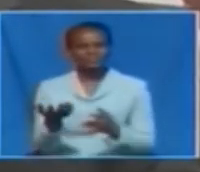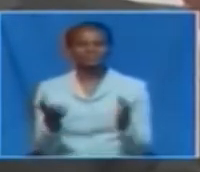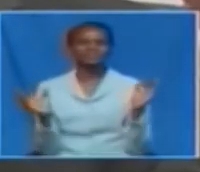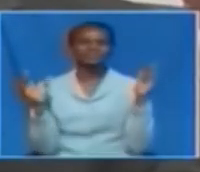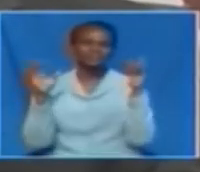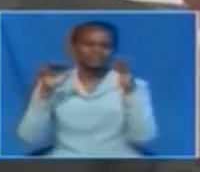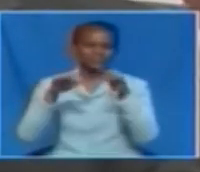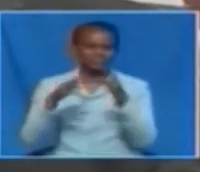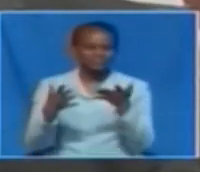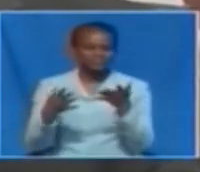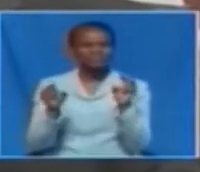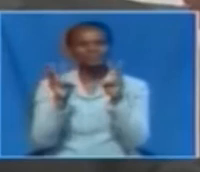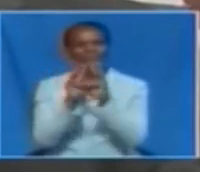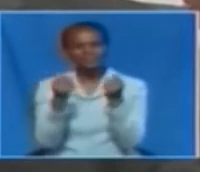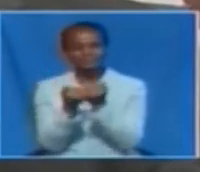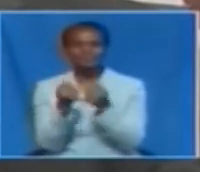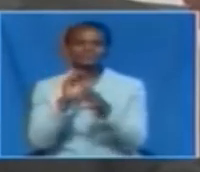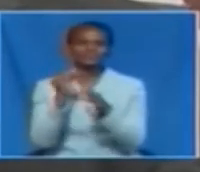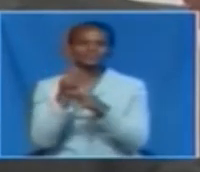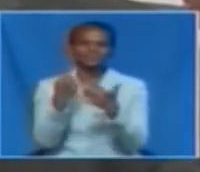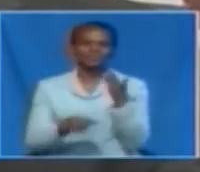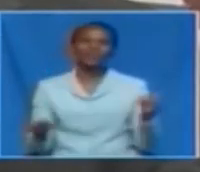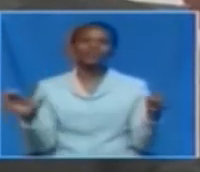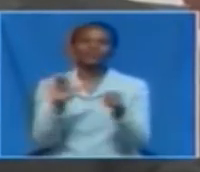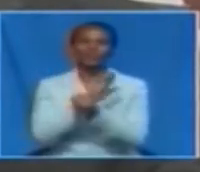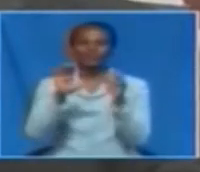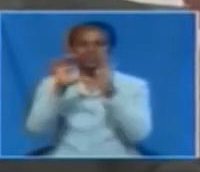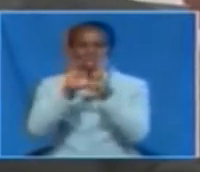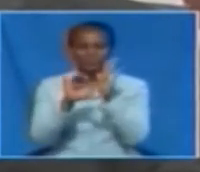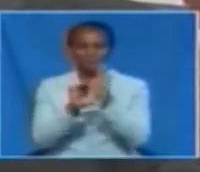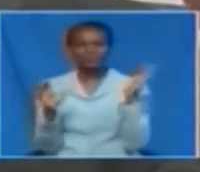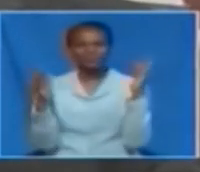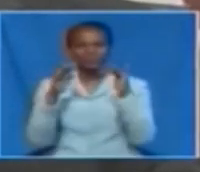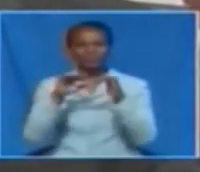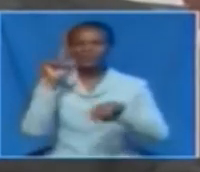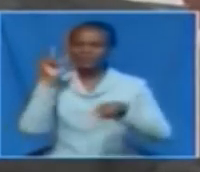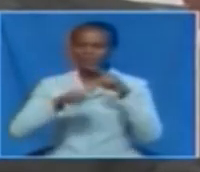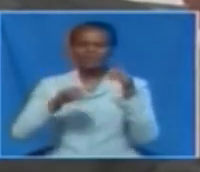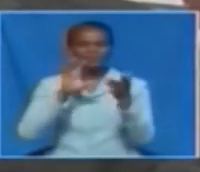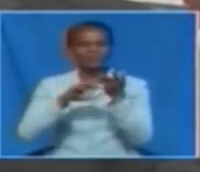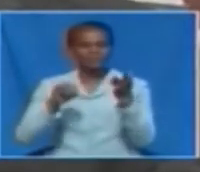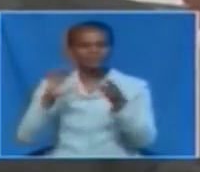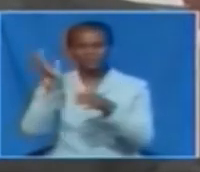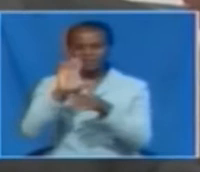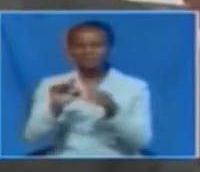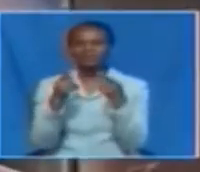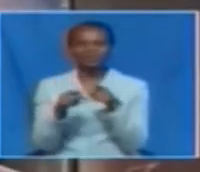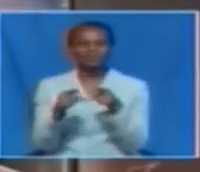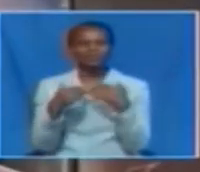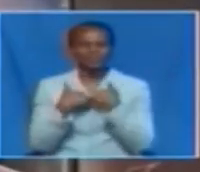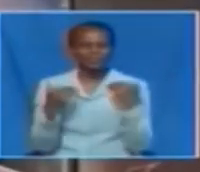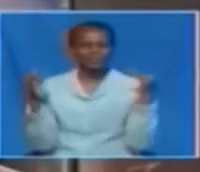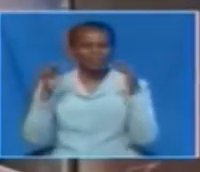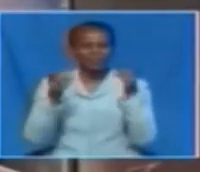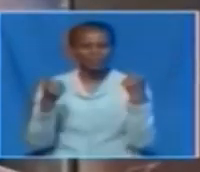conference? Was it a seminar? That was a fully constituted convention. So they can't rub it off like it never existed. There was a convention.